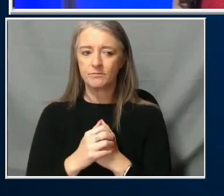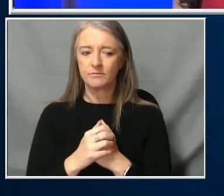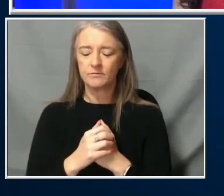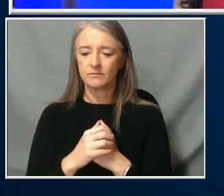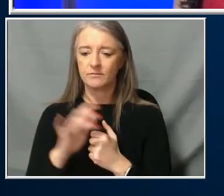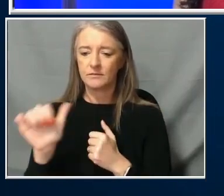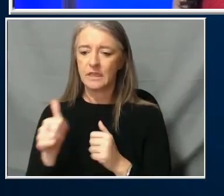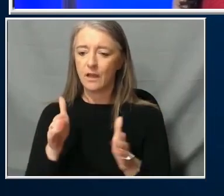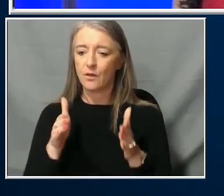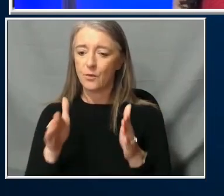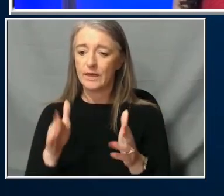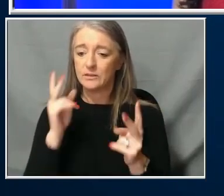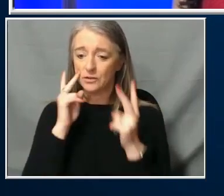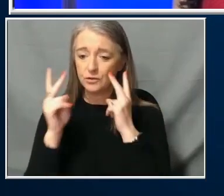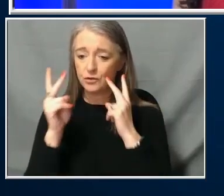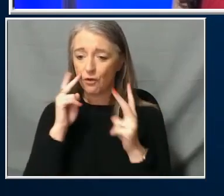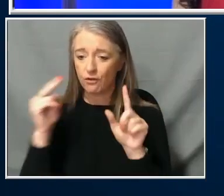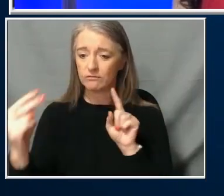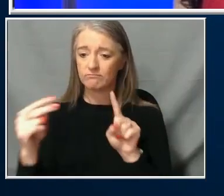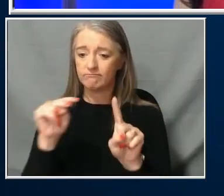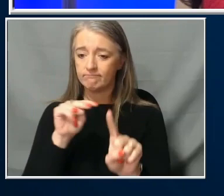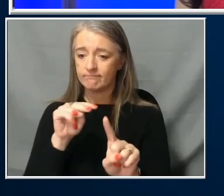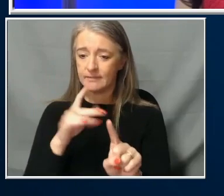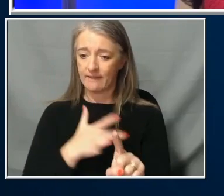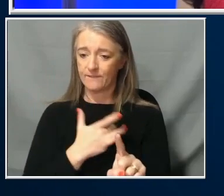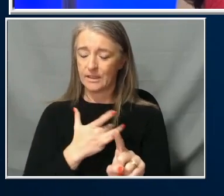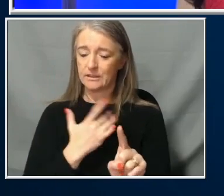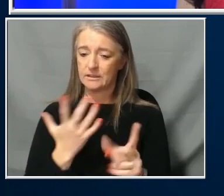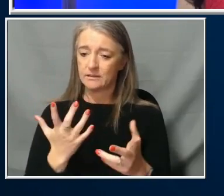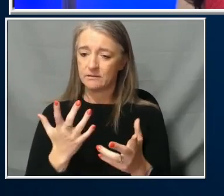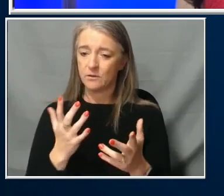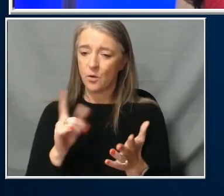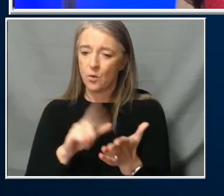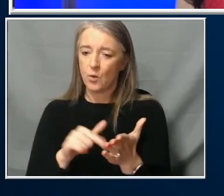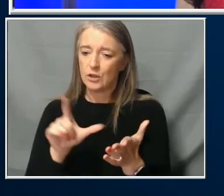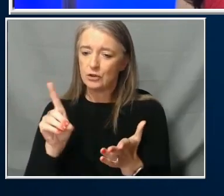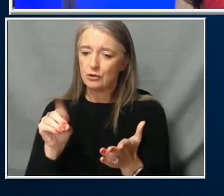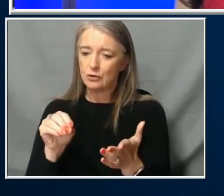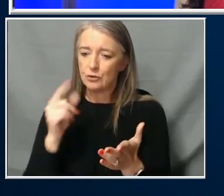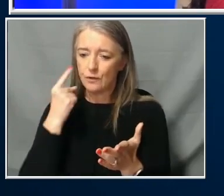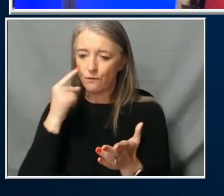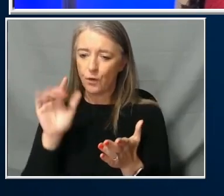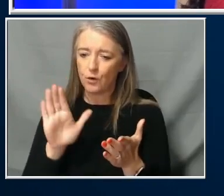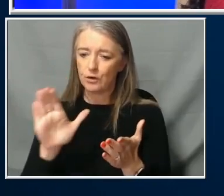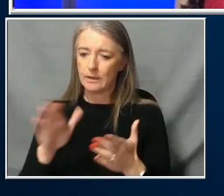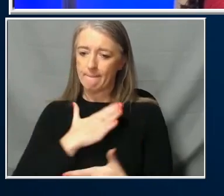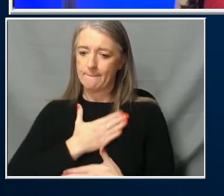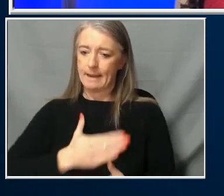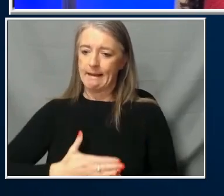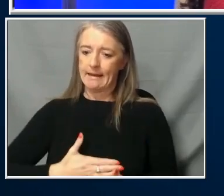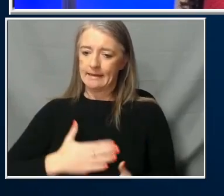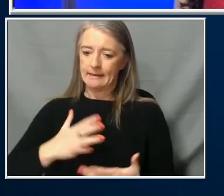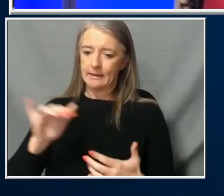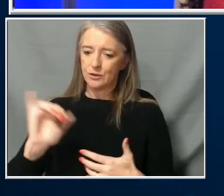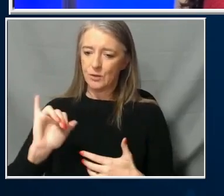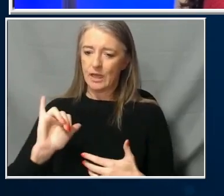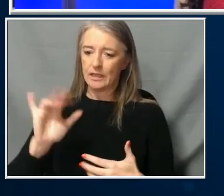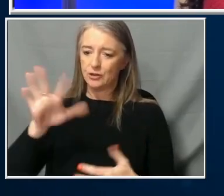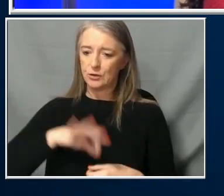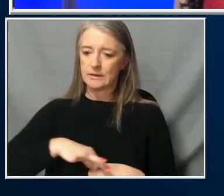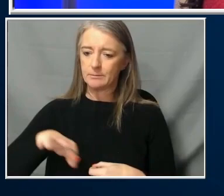ways that you saw it and felt it, what did that do for your body as well as your